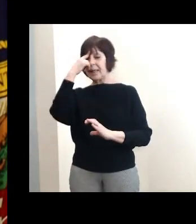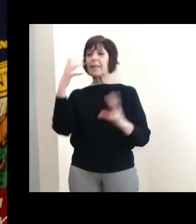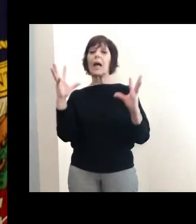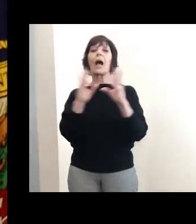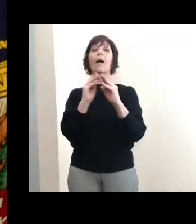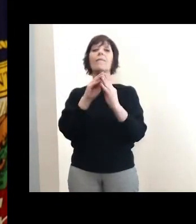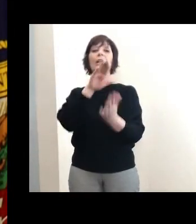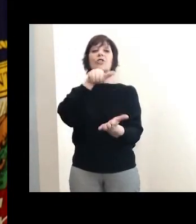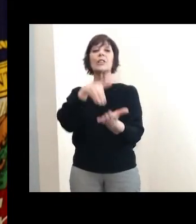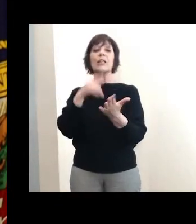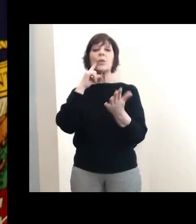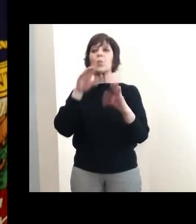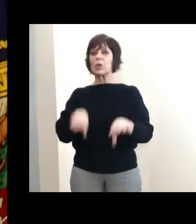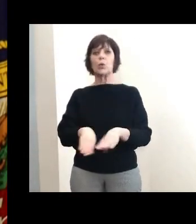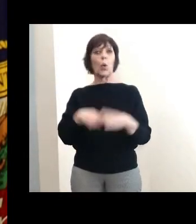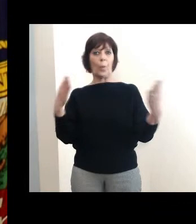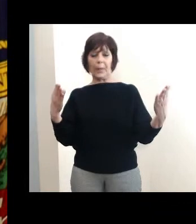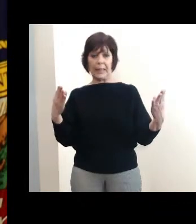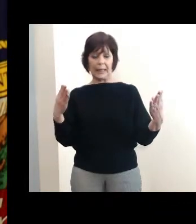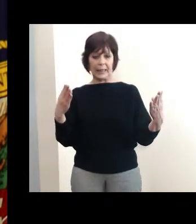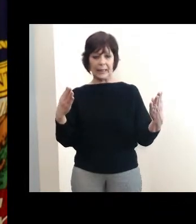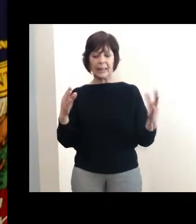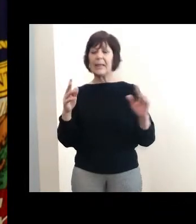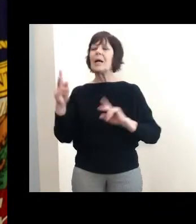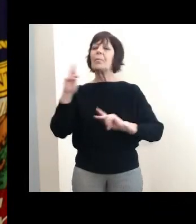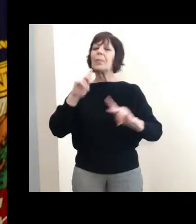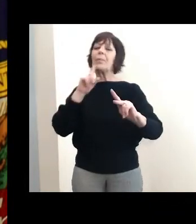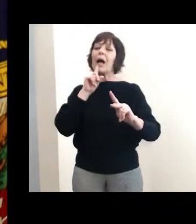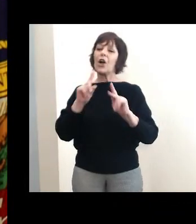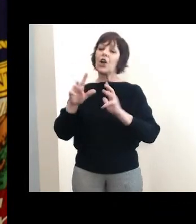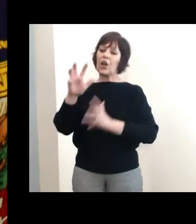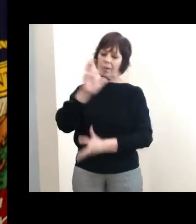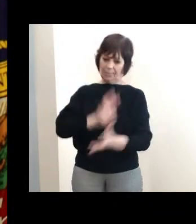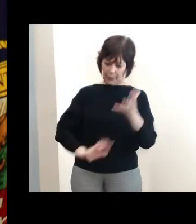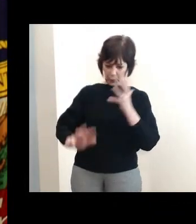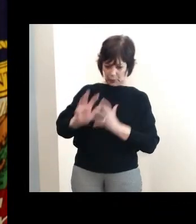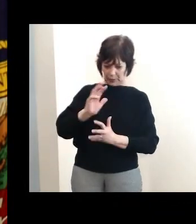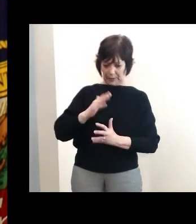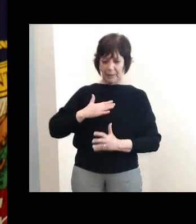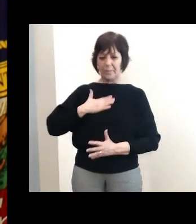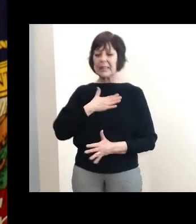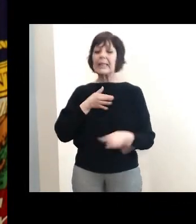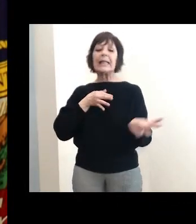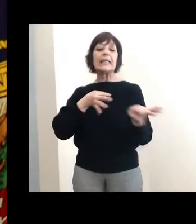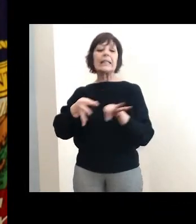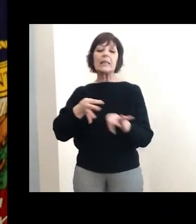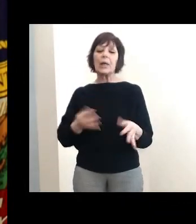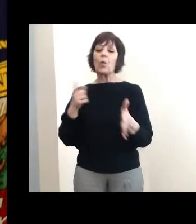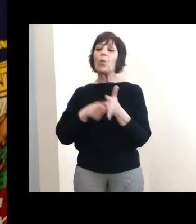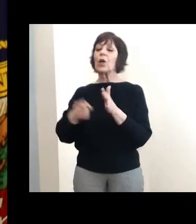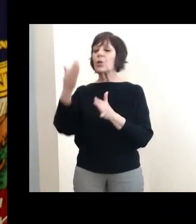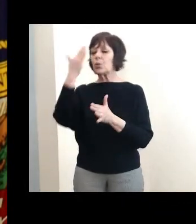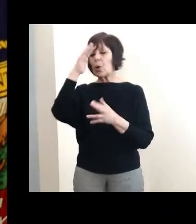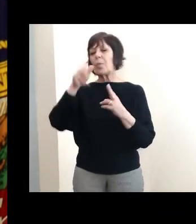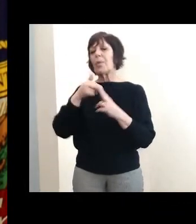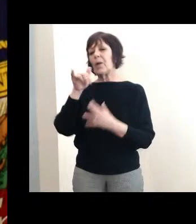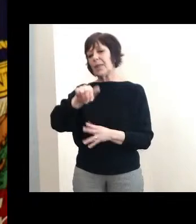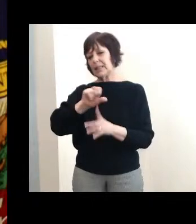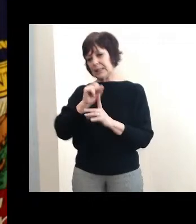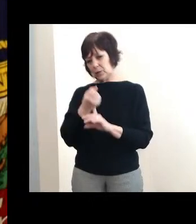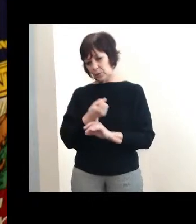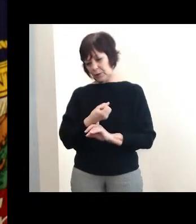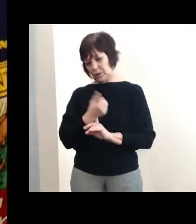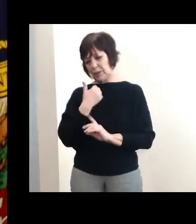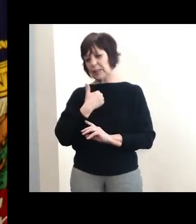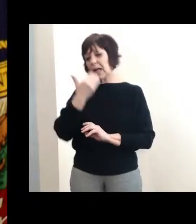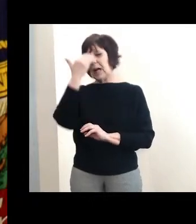opening tomorrow. So just so people aren't confused, if you can explain to people what you know about that situation, and I know that